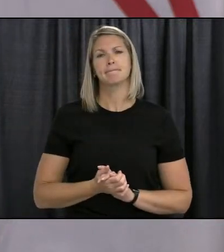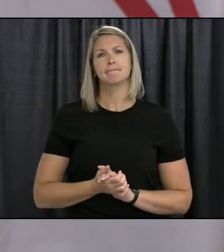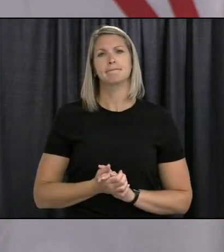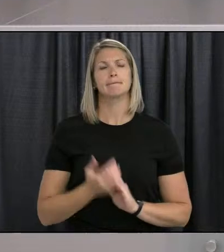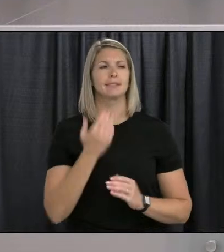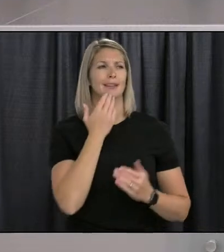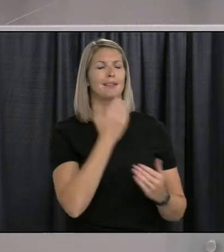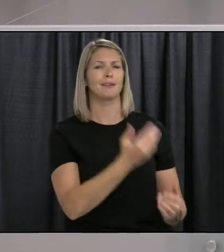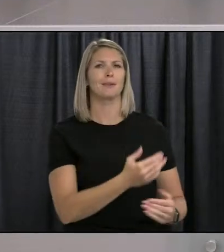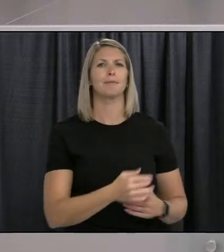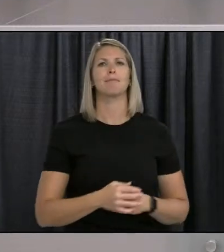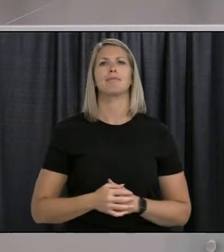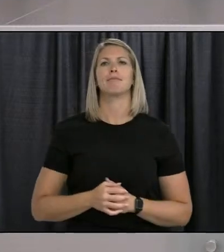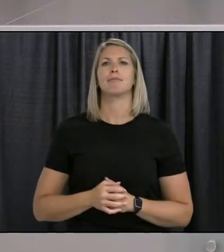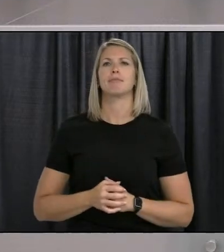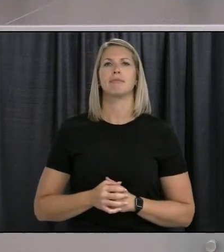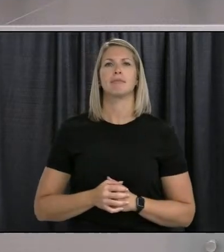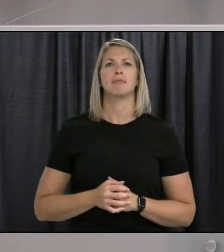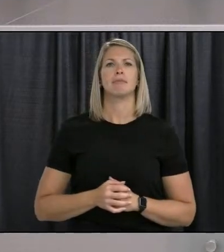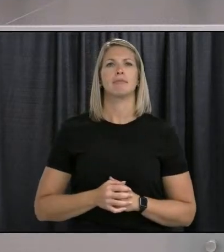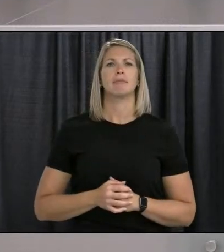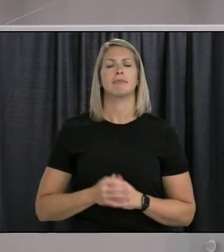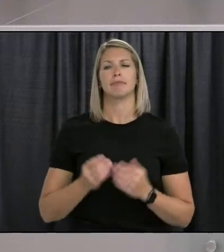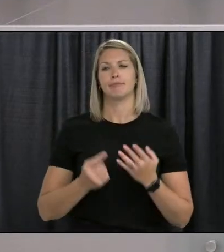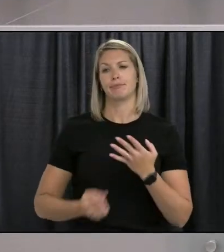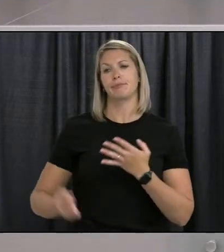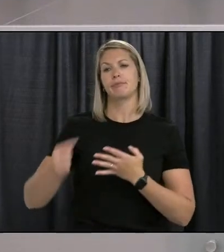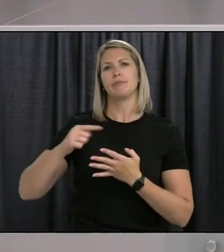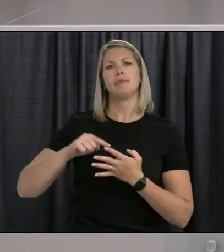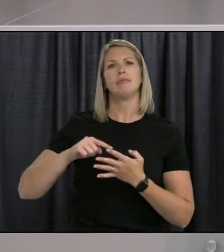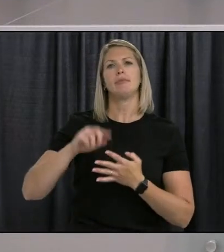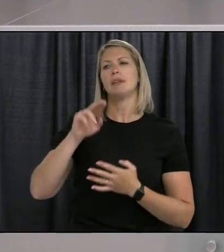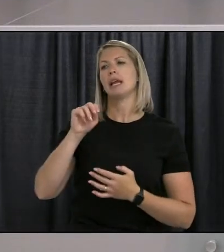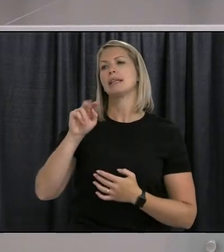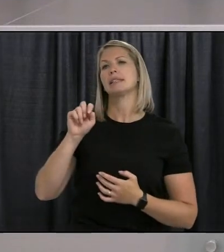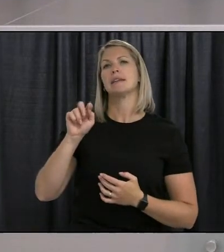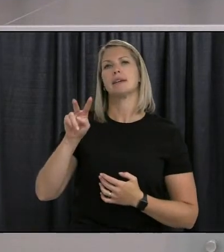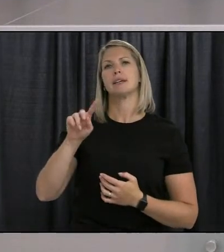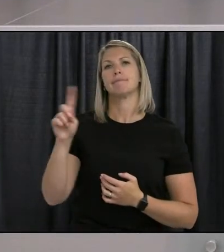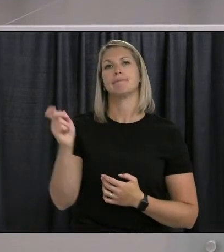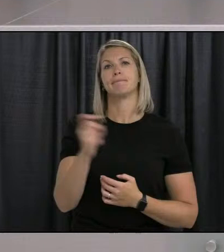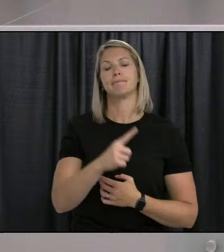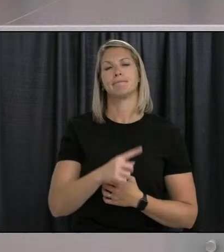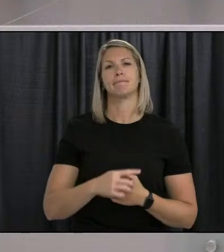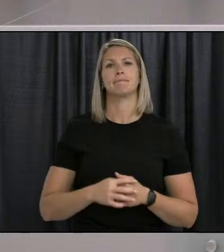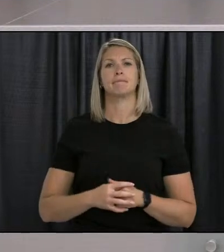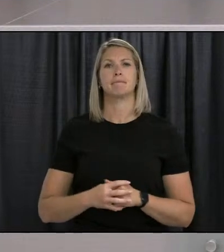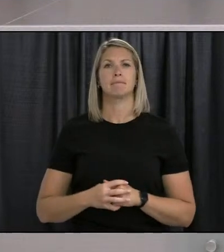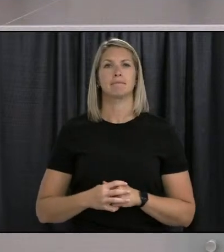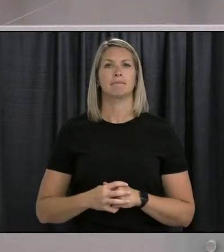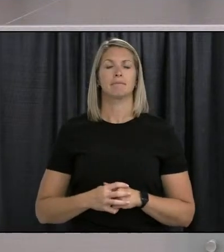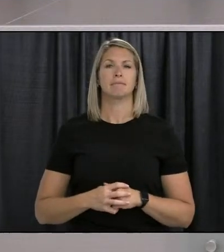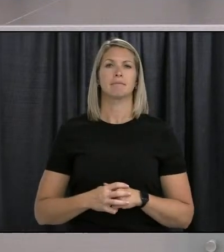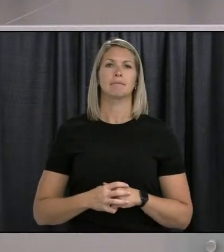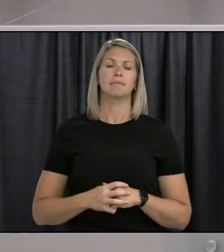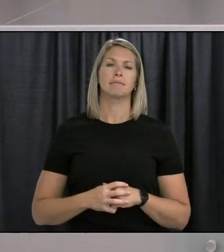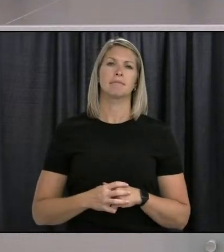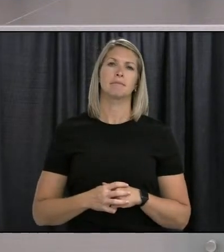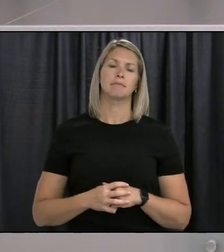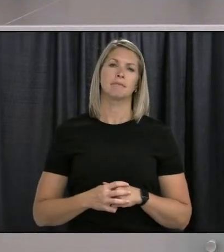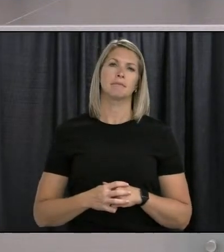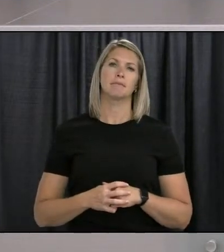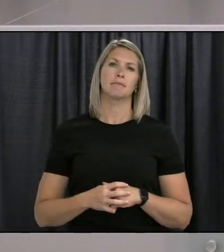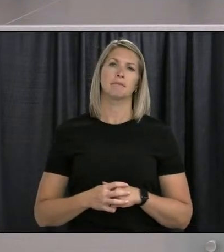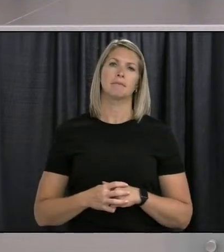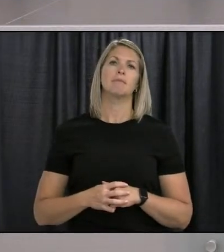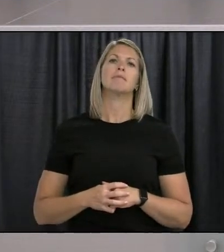Thank you. Our next questions are from Kellyanne Roberts of NTV News. Please go ahead. Thank you.